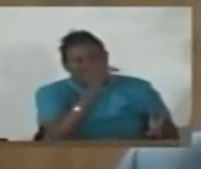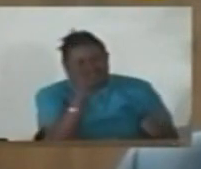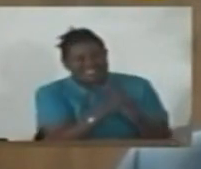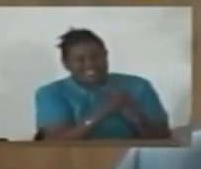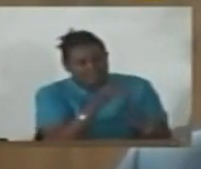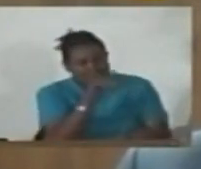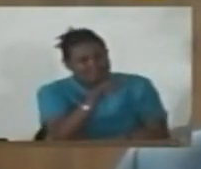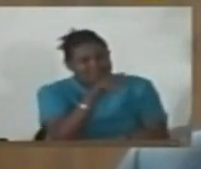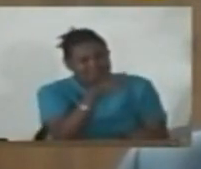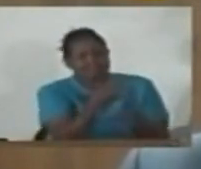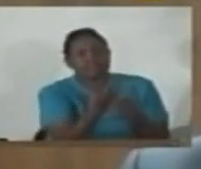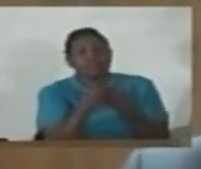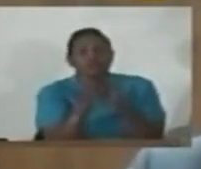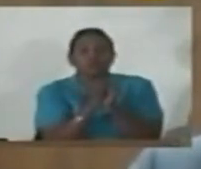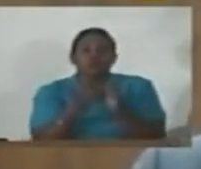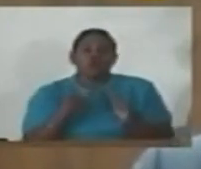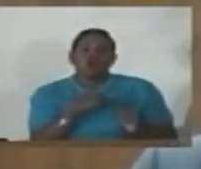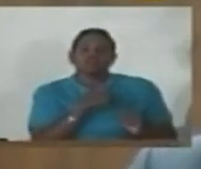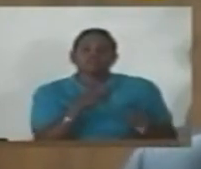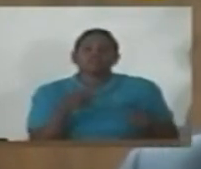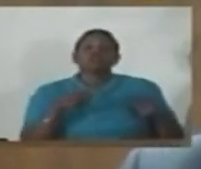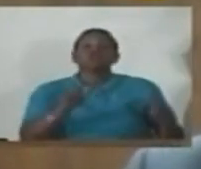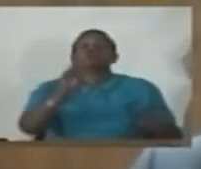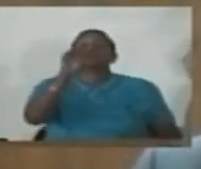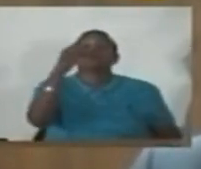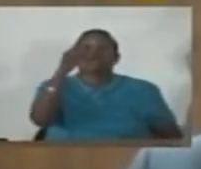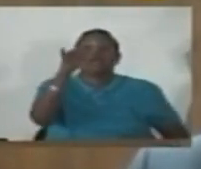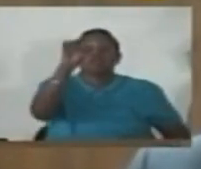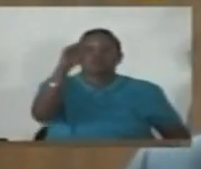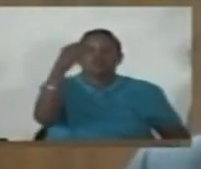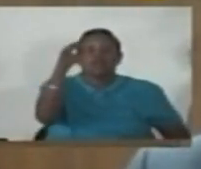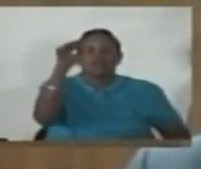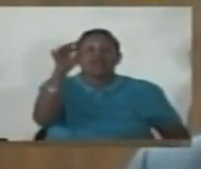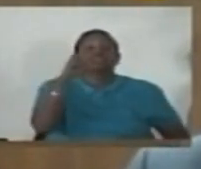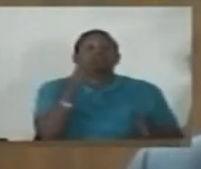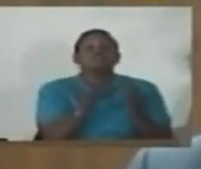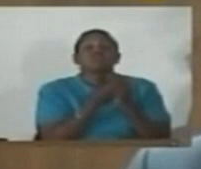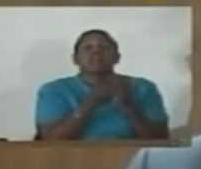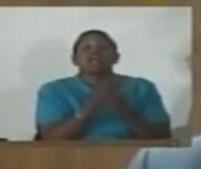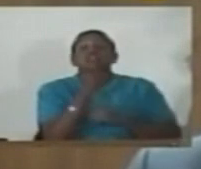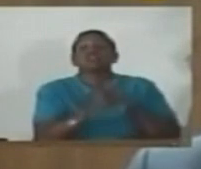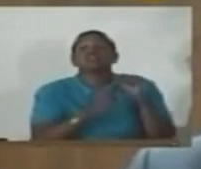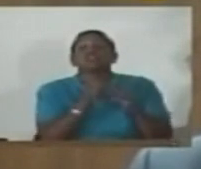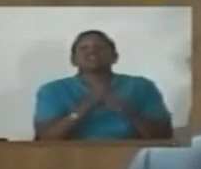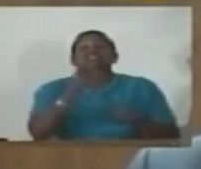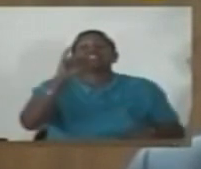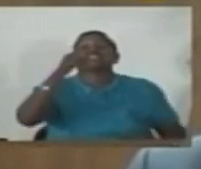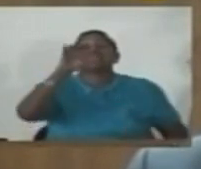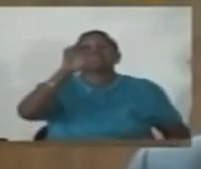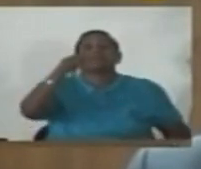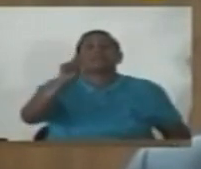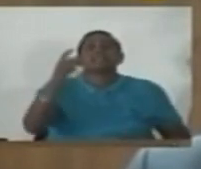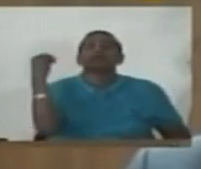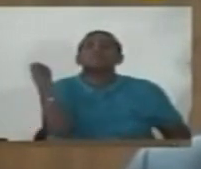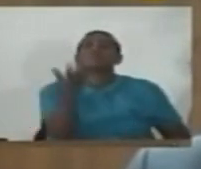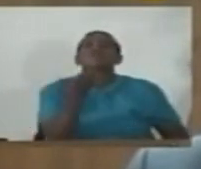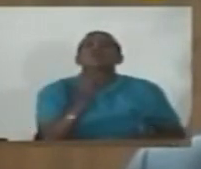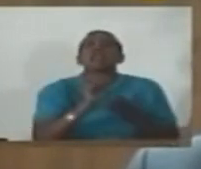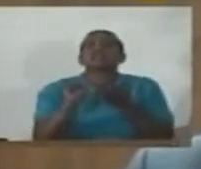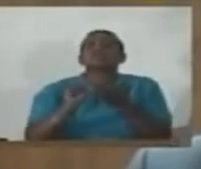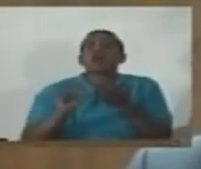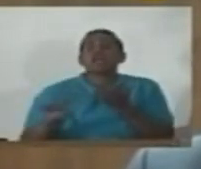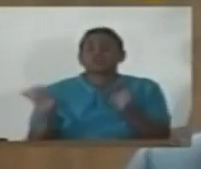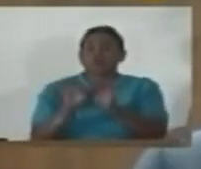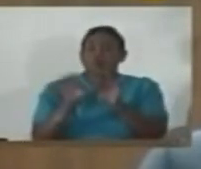on board with us. During the 2018-2019 financial year, the JCPD provided grants of up